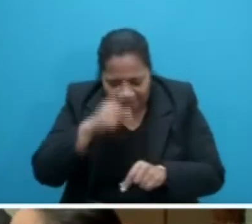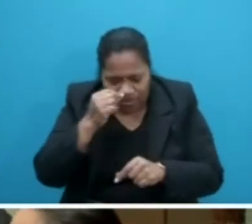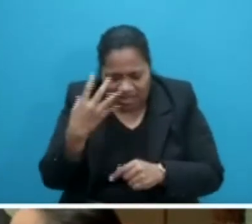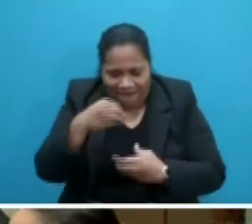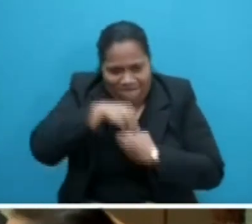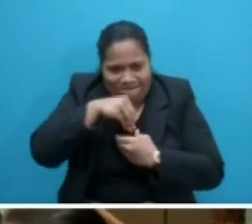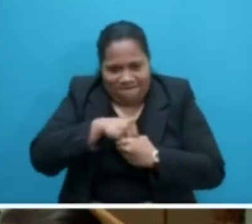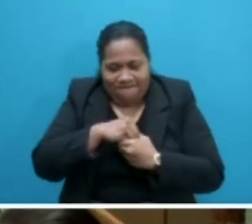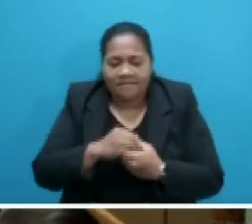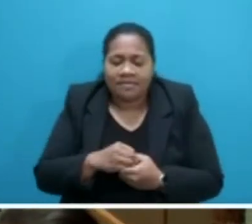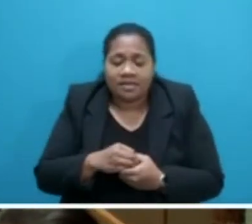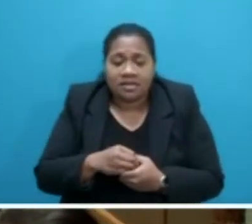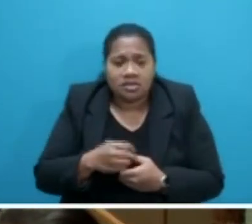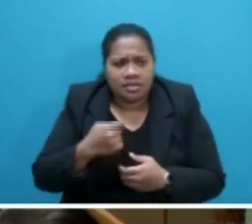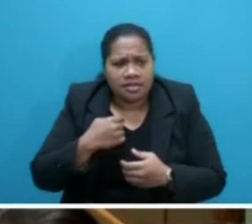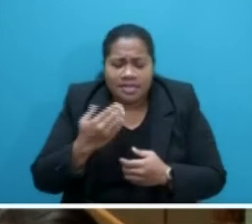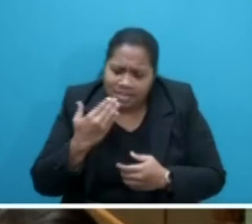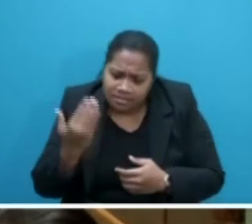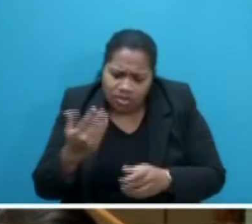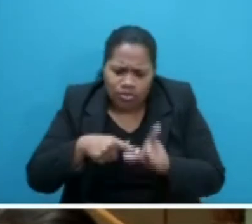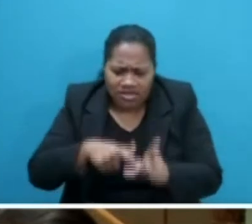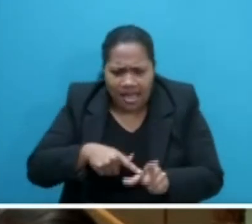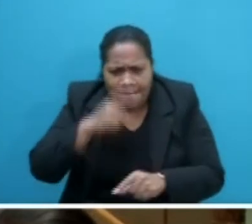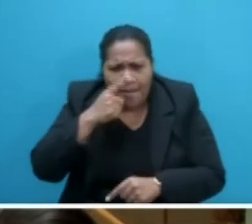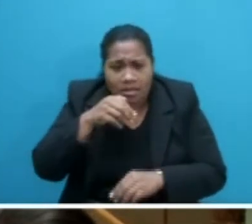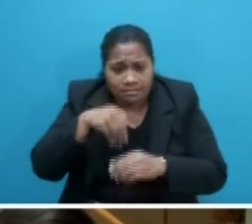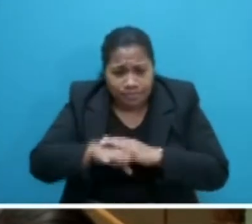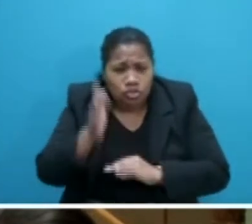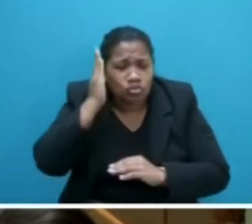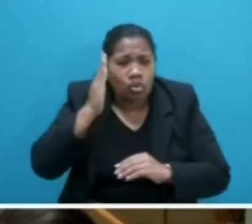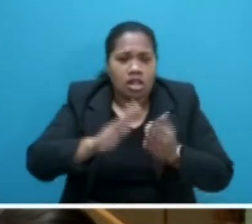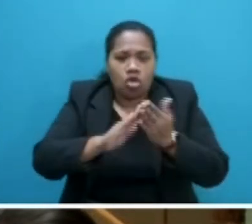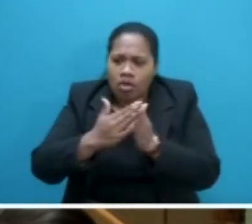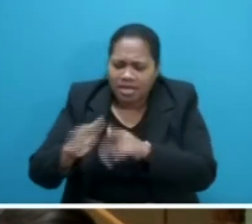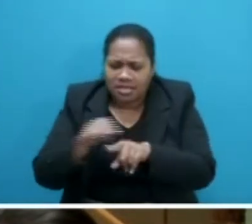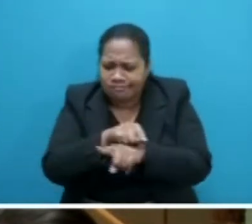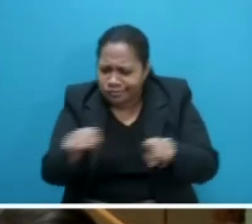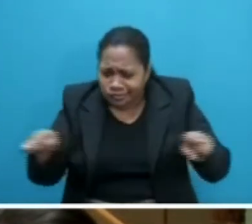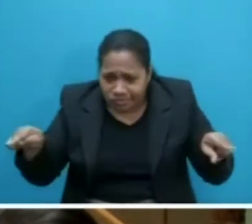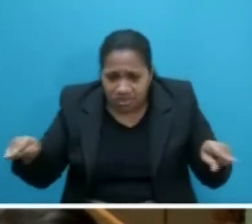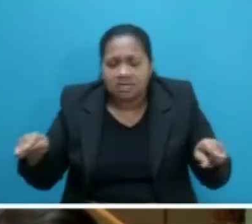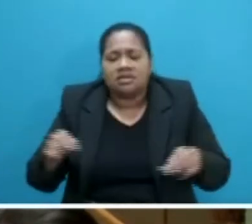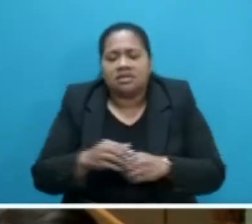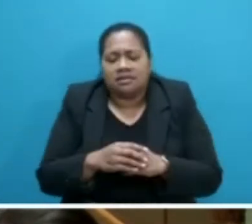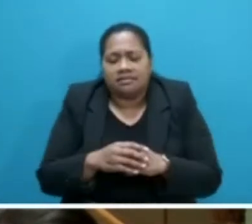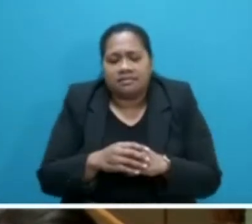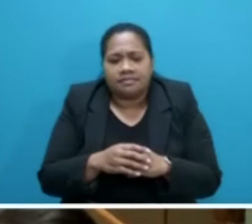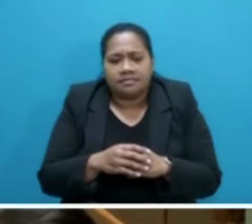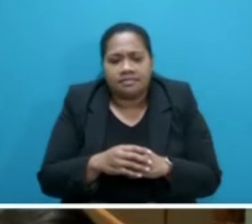Honorable Speaker, whether I'm speaking with young people in their schools and communities across our provinces or standing beside them at the height of